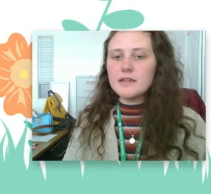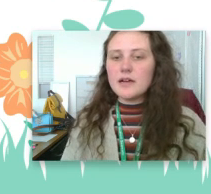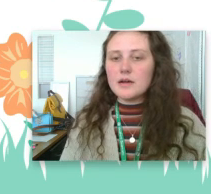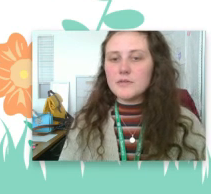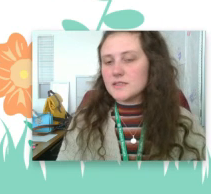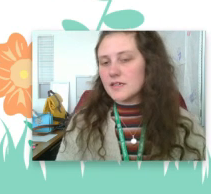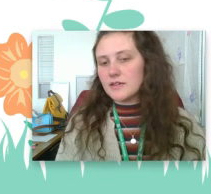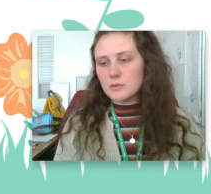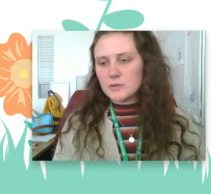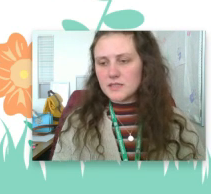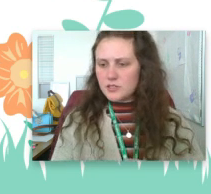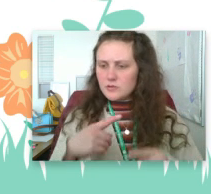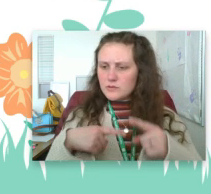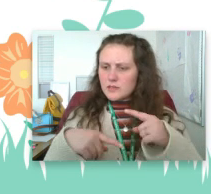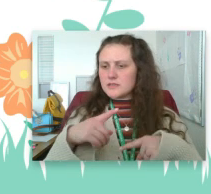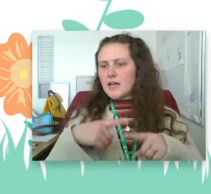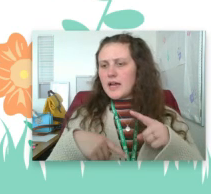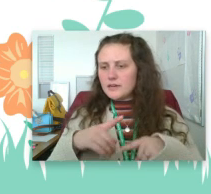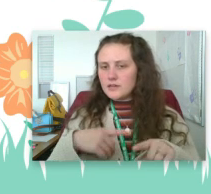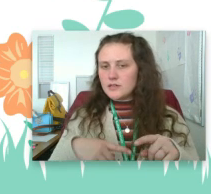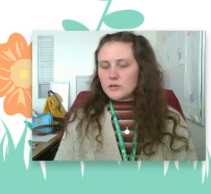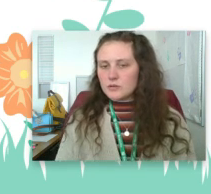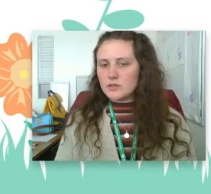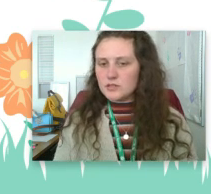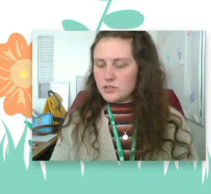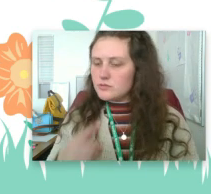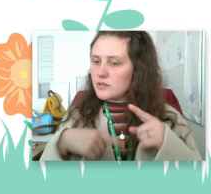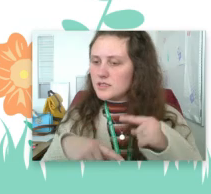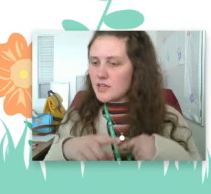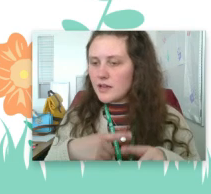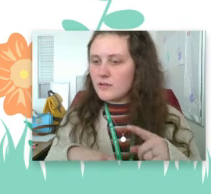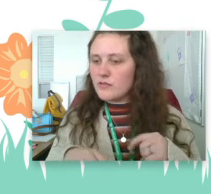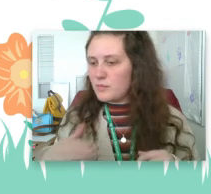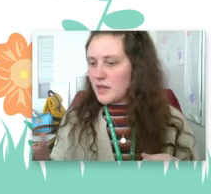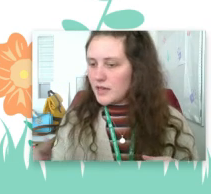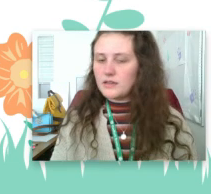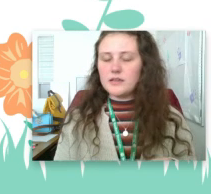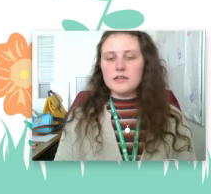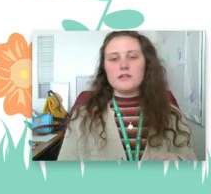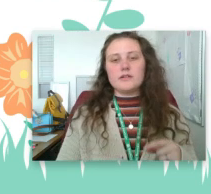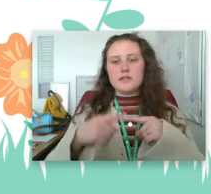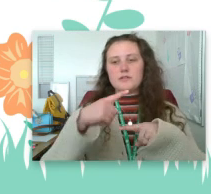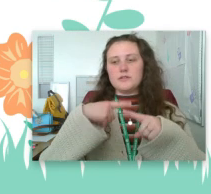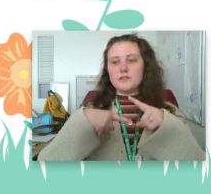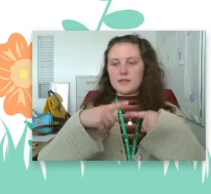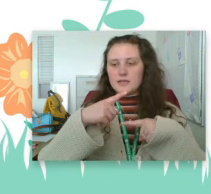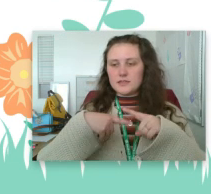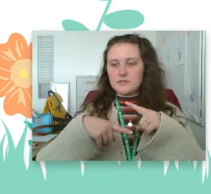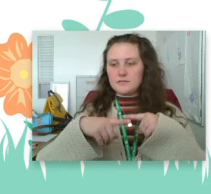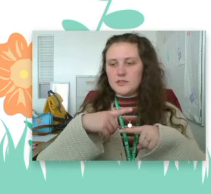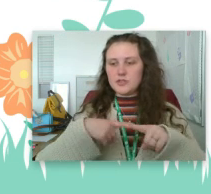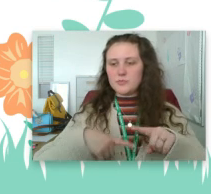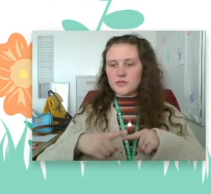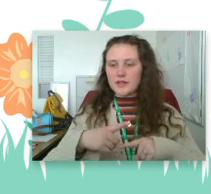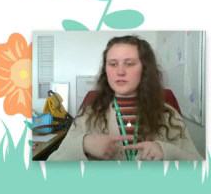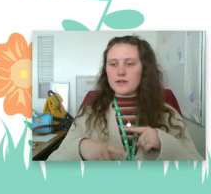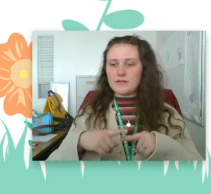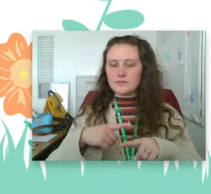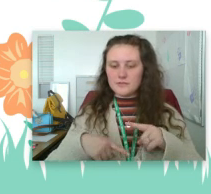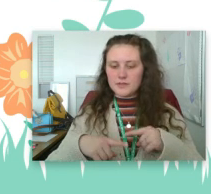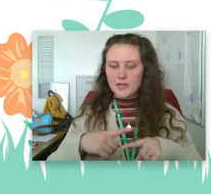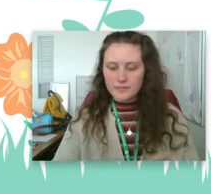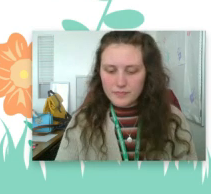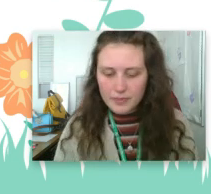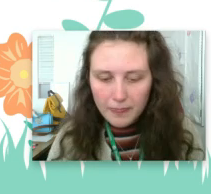have sign. This is like if someone would say, do you know how to sign? Or do you know the sign for blank? Okay, so it looks like this. You just move your